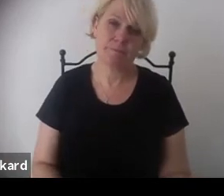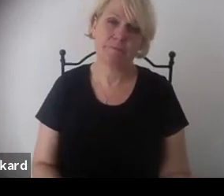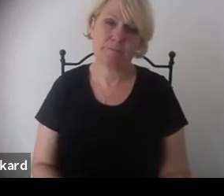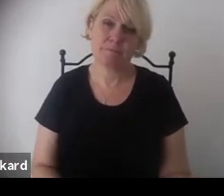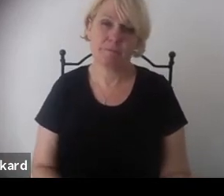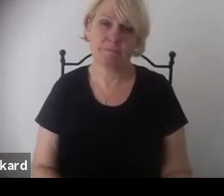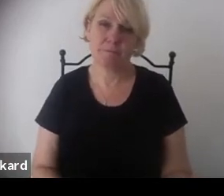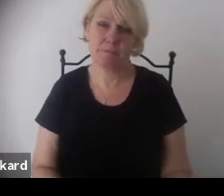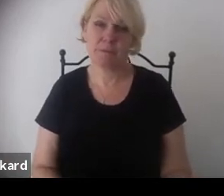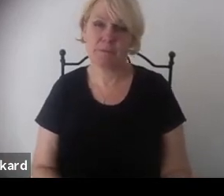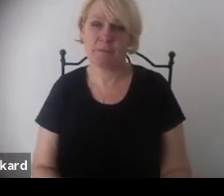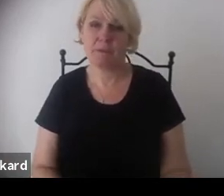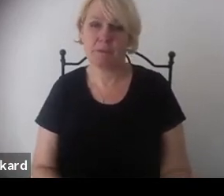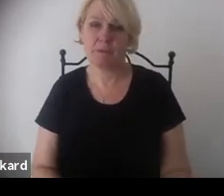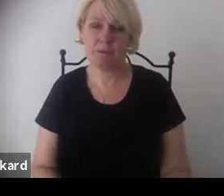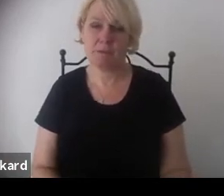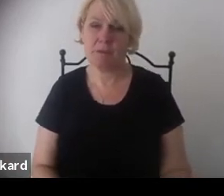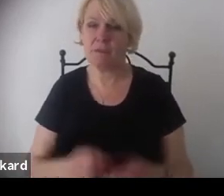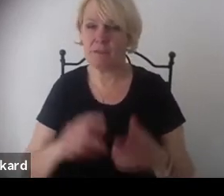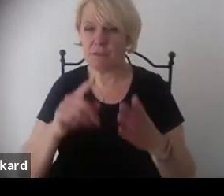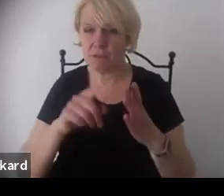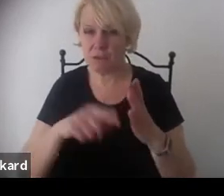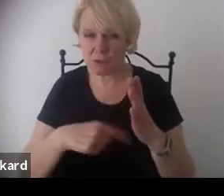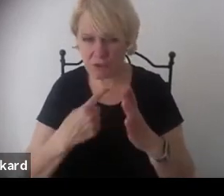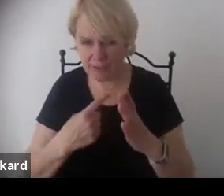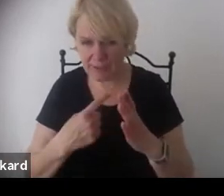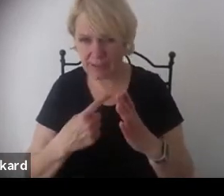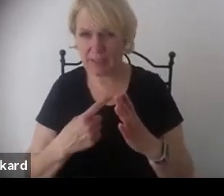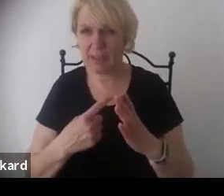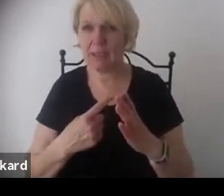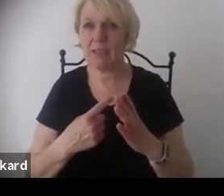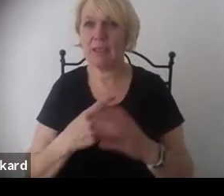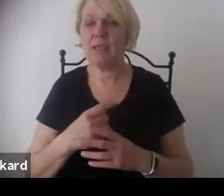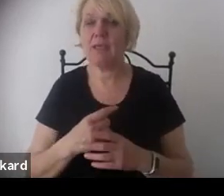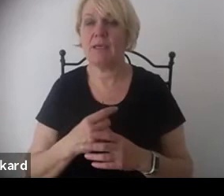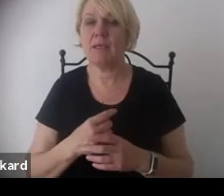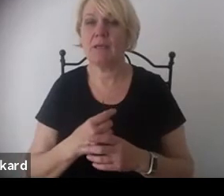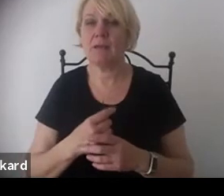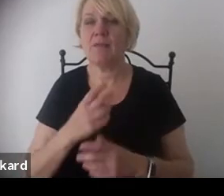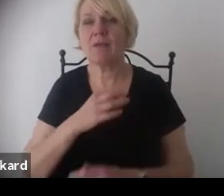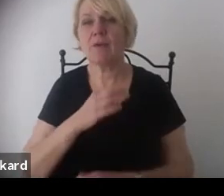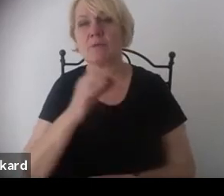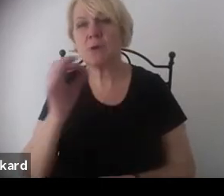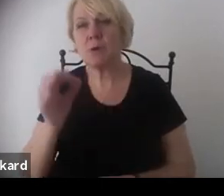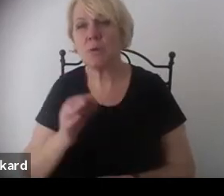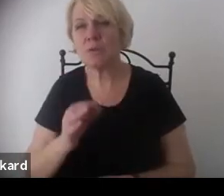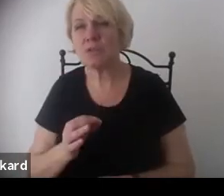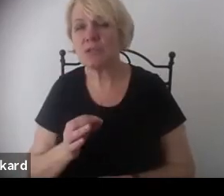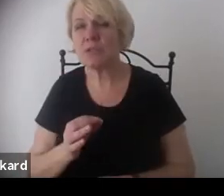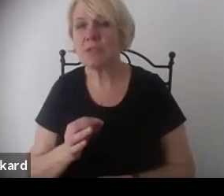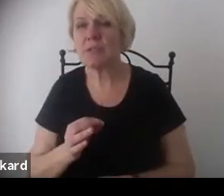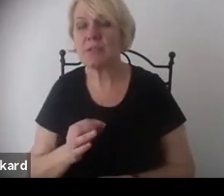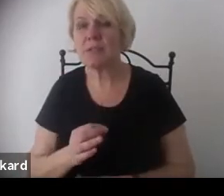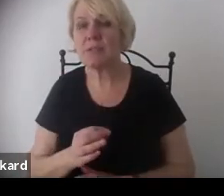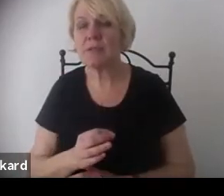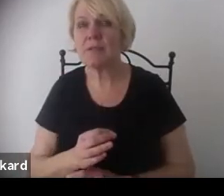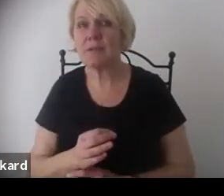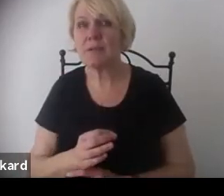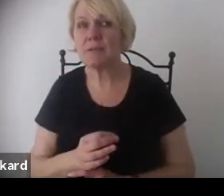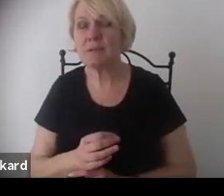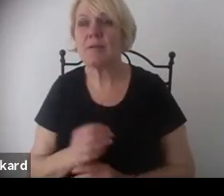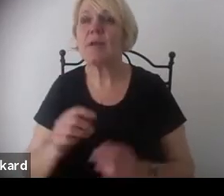Swift, Jackie. I don't know whether Evie you can answer or whether that goes to Jackie, but there was a question around, you were saying, if the